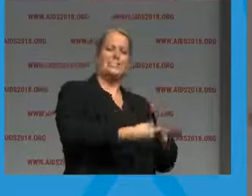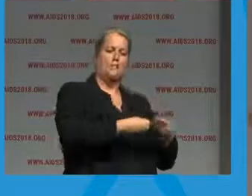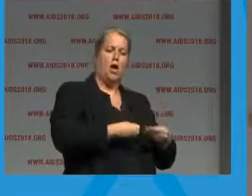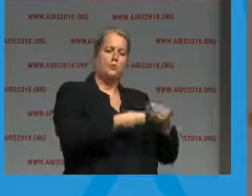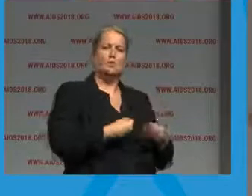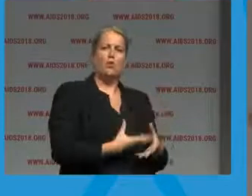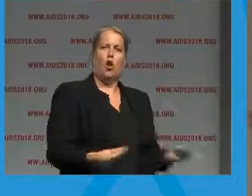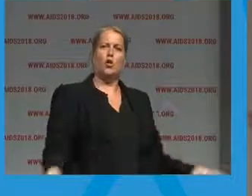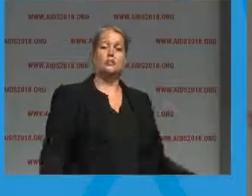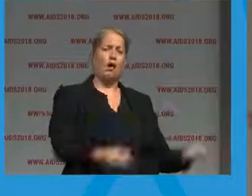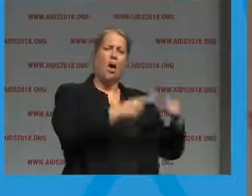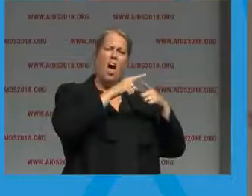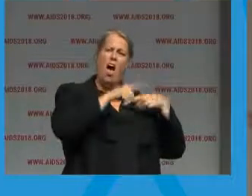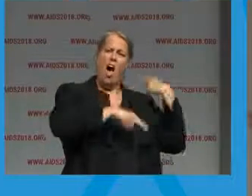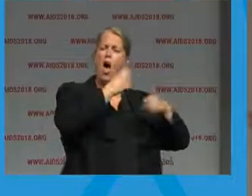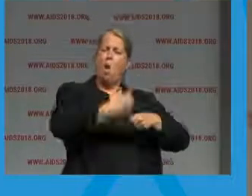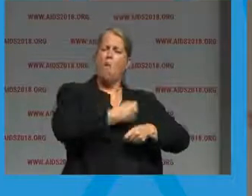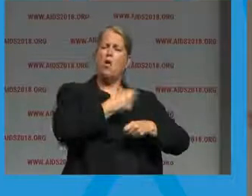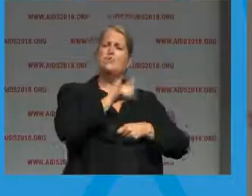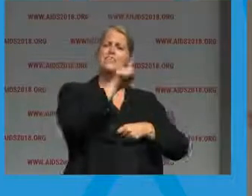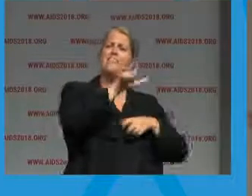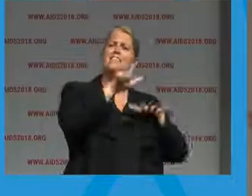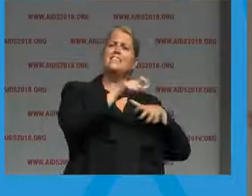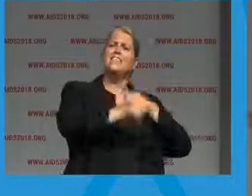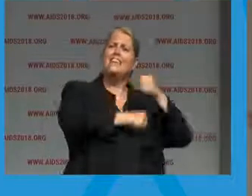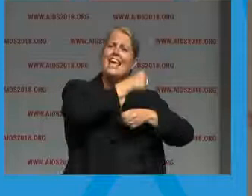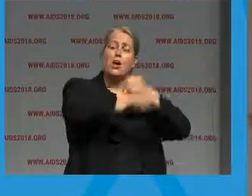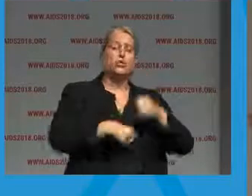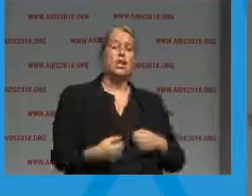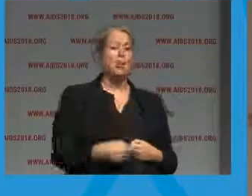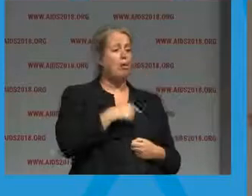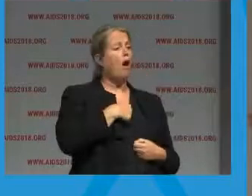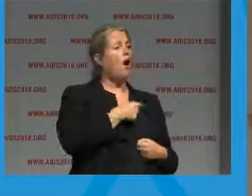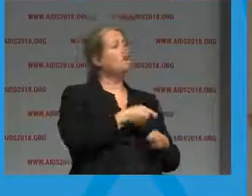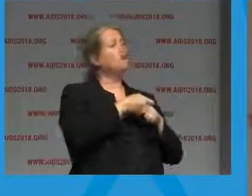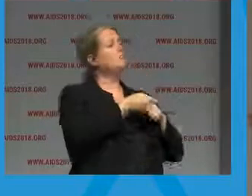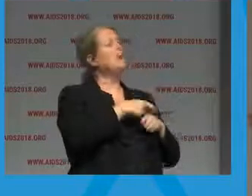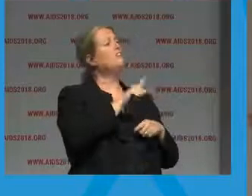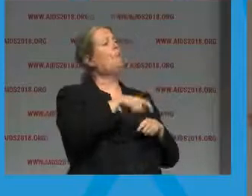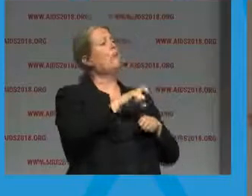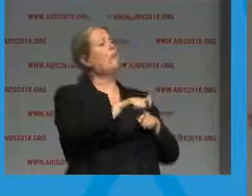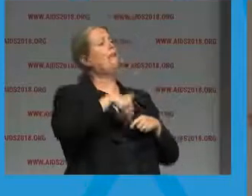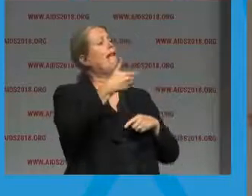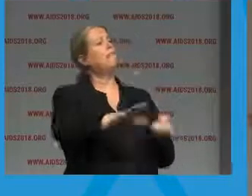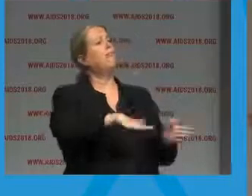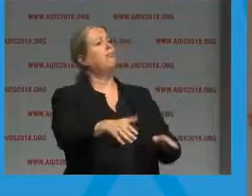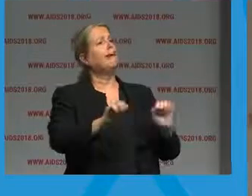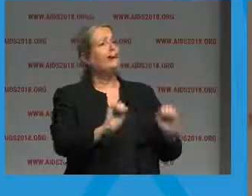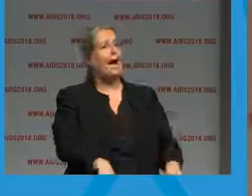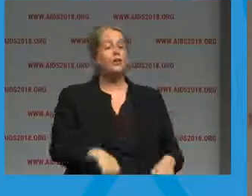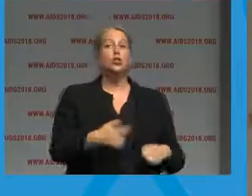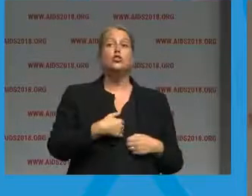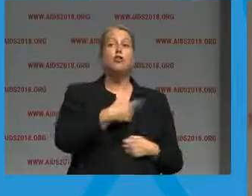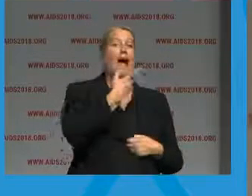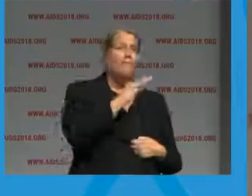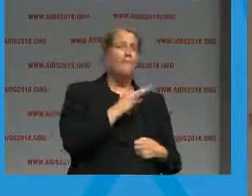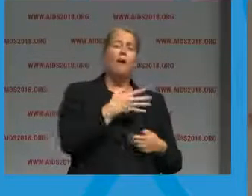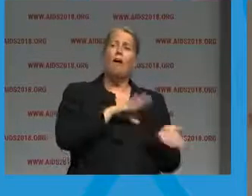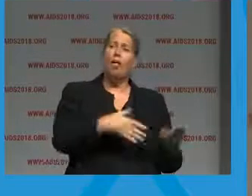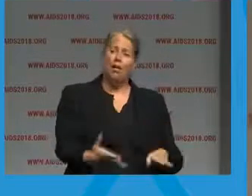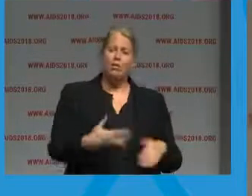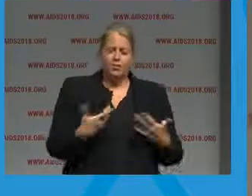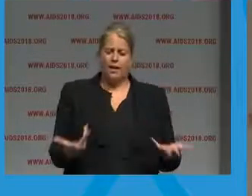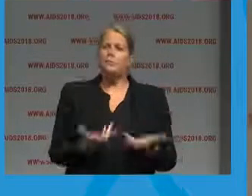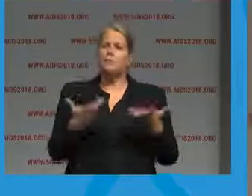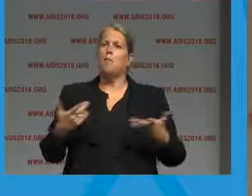could have TB and within a week I would die. So the 17 years that has been invested in me is going to go away. This